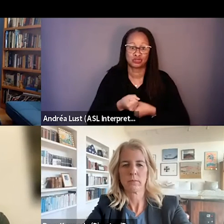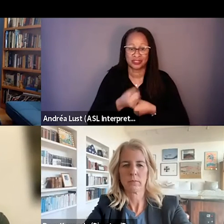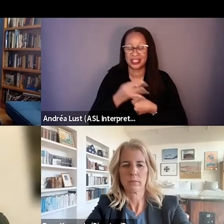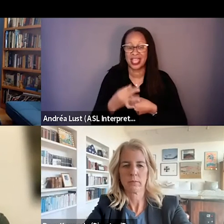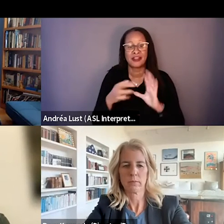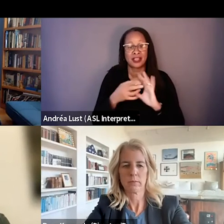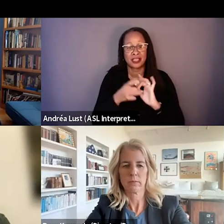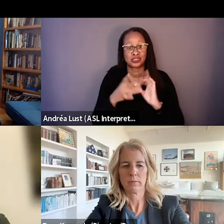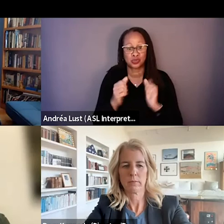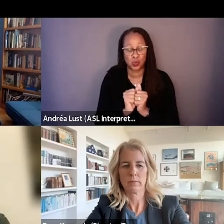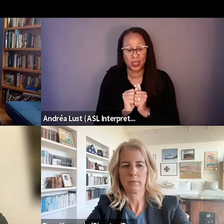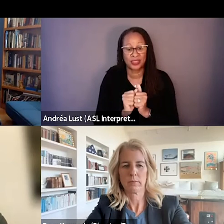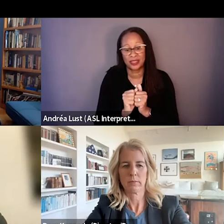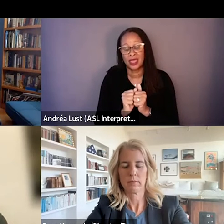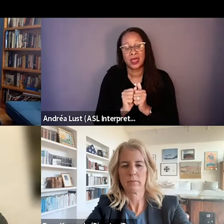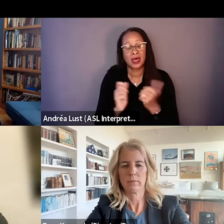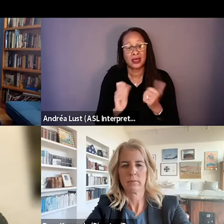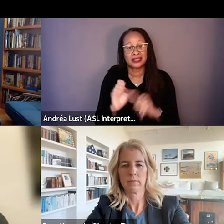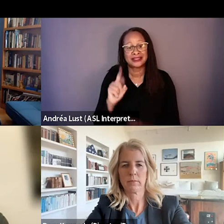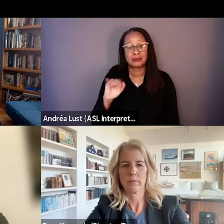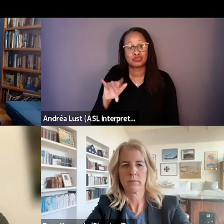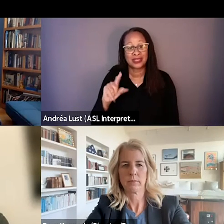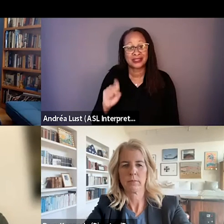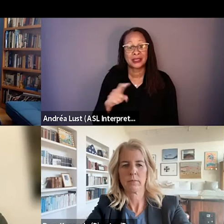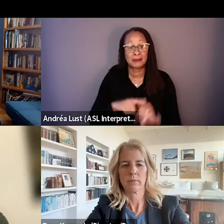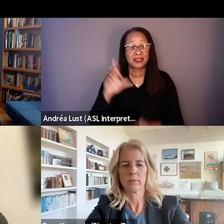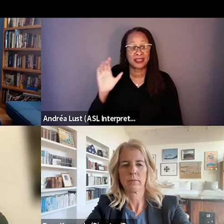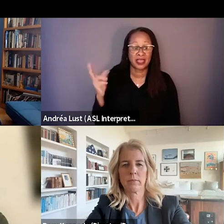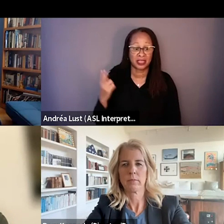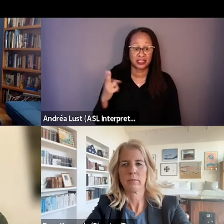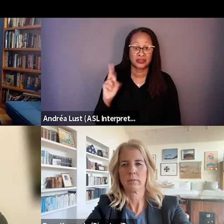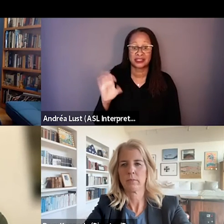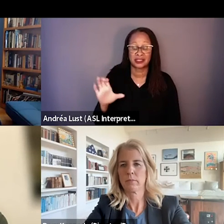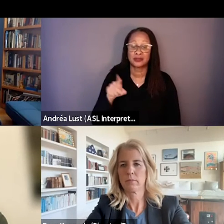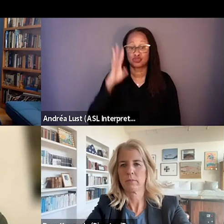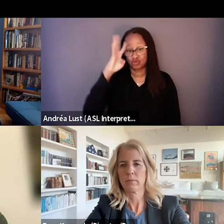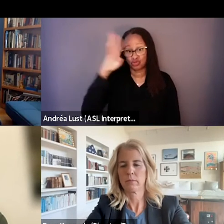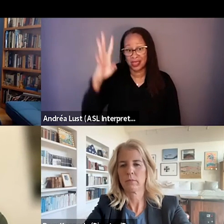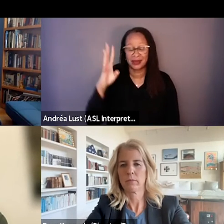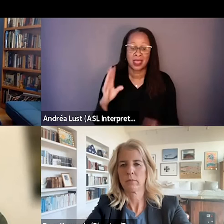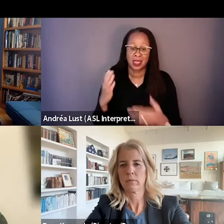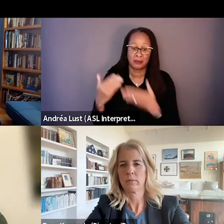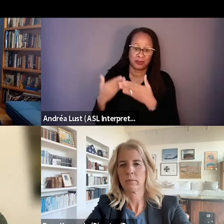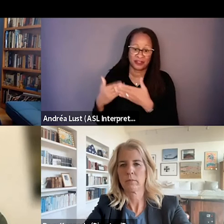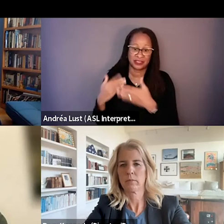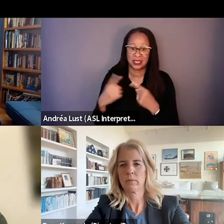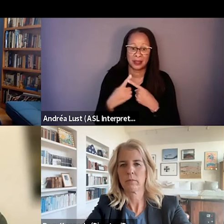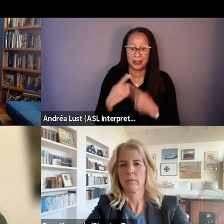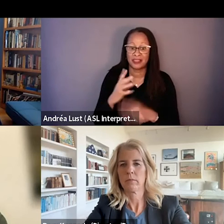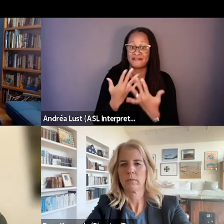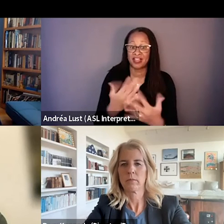but certainly the history of the documentary they did previously about the fires in Northern